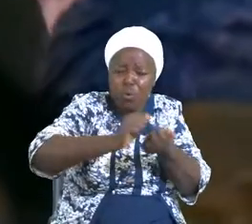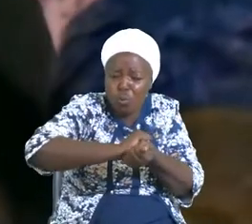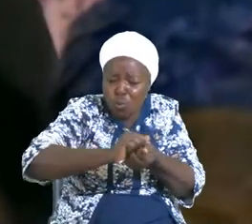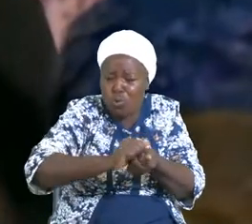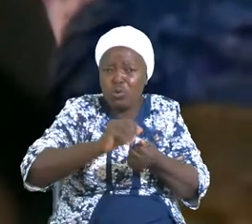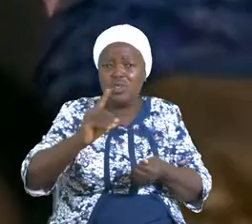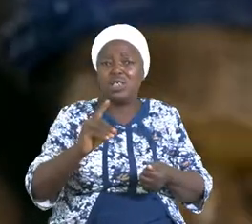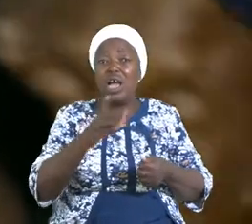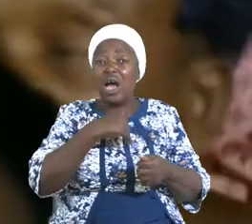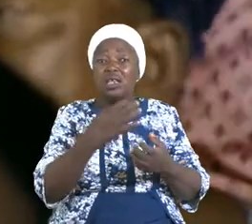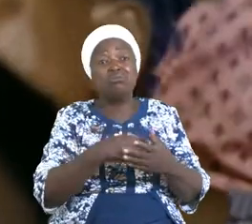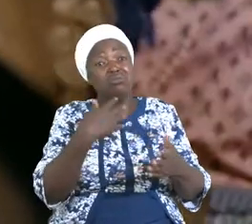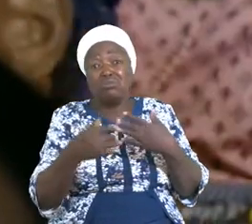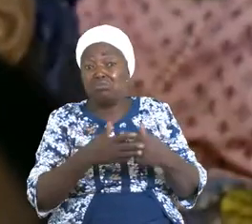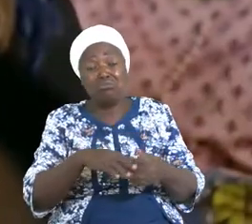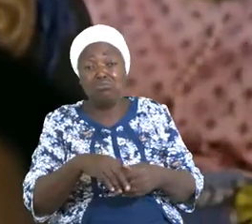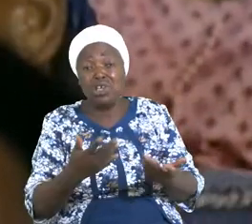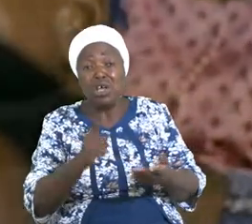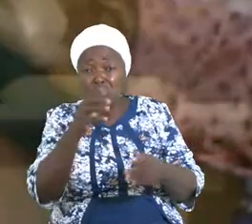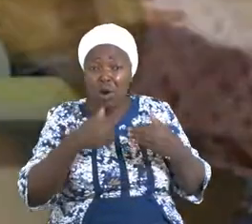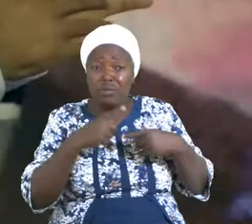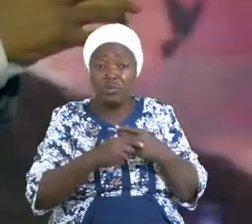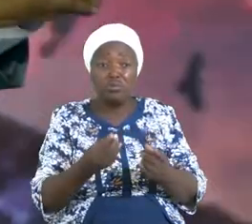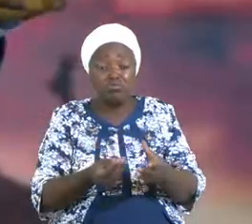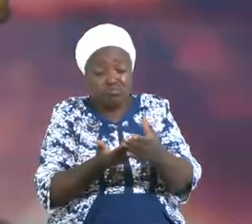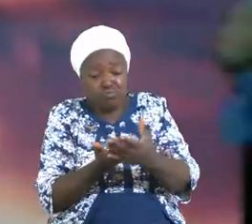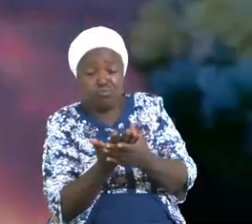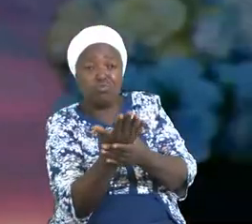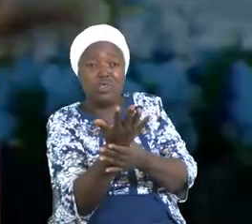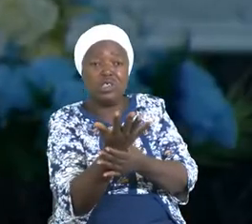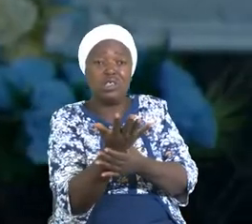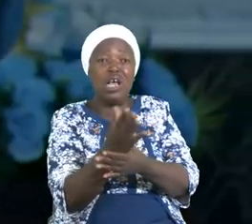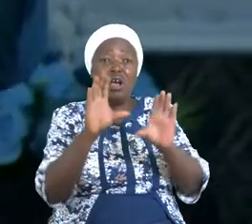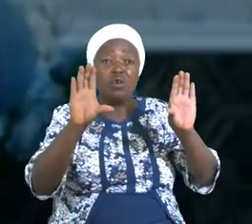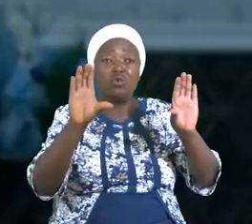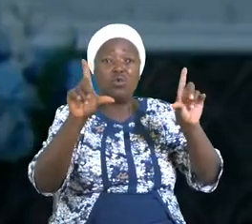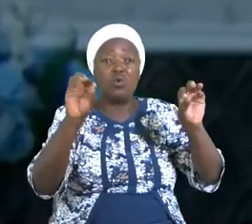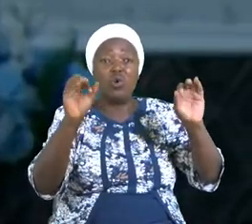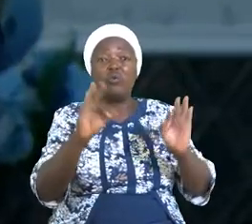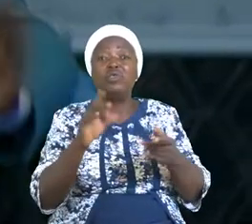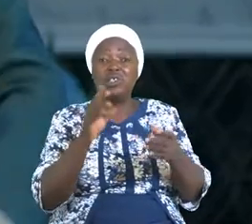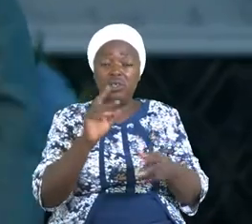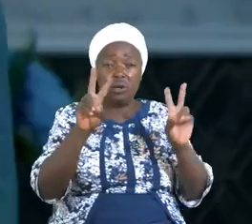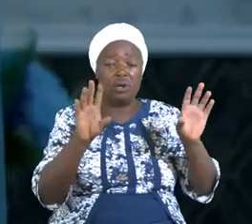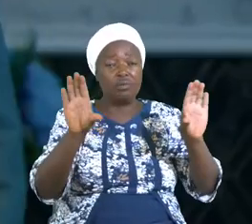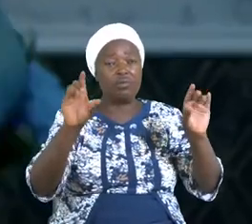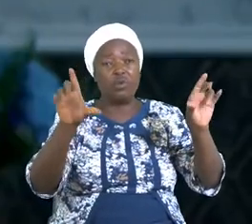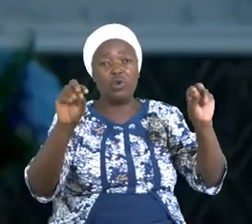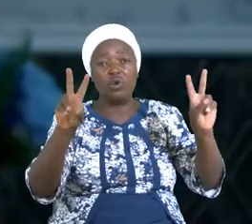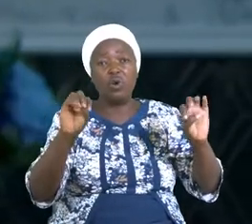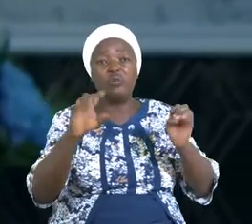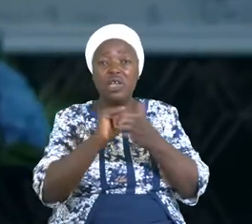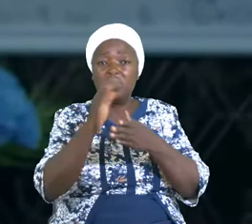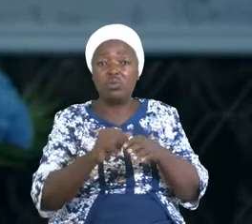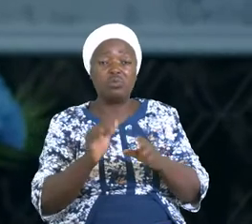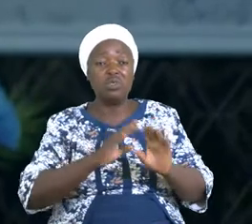even then you have to wear the gloves that will shield away all the bacteria. In